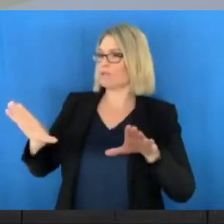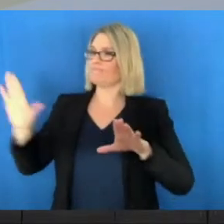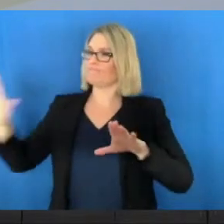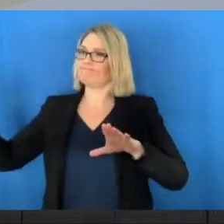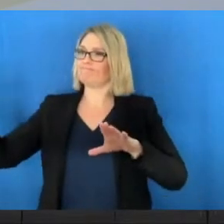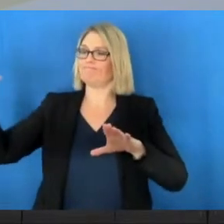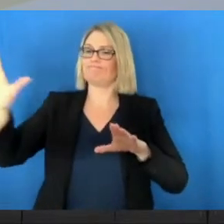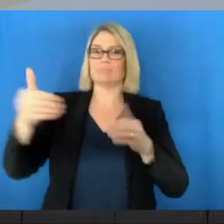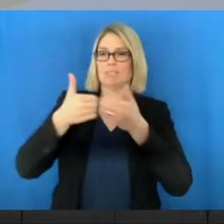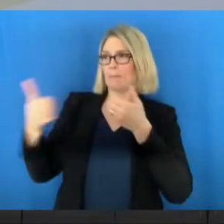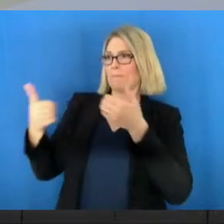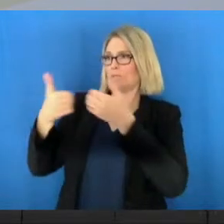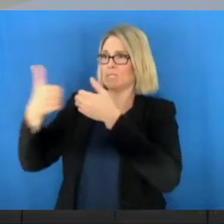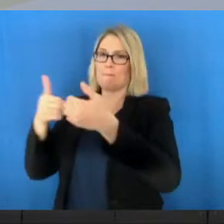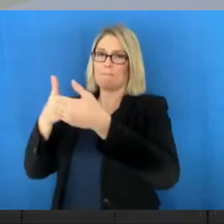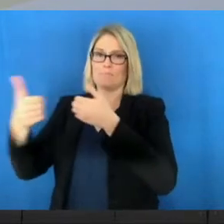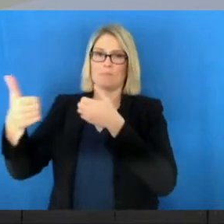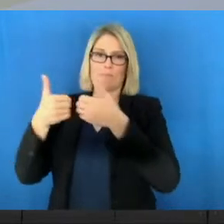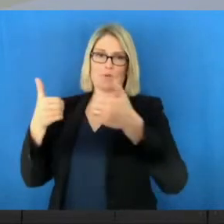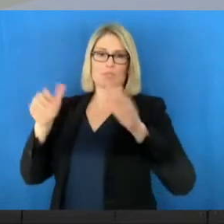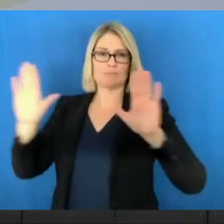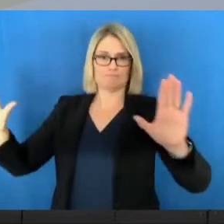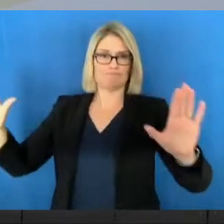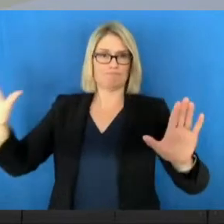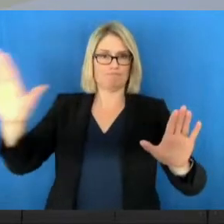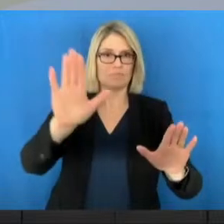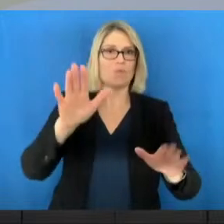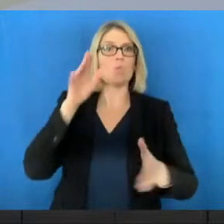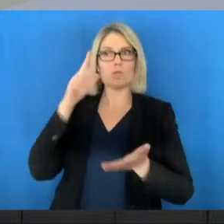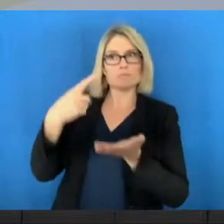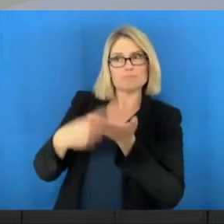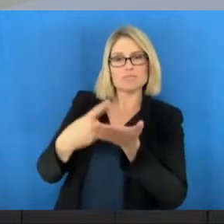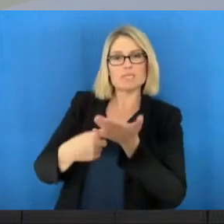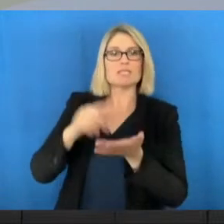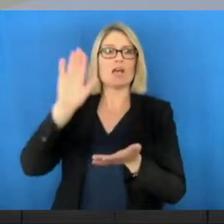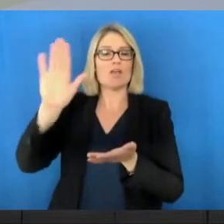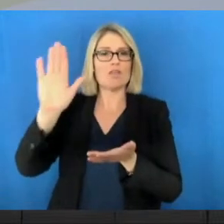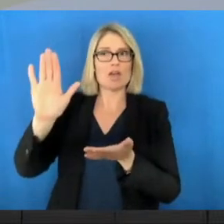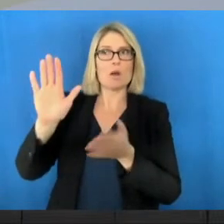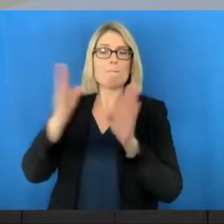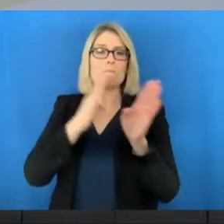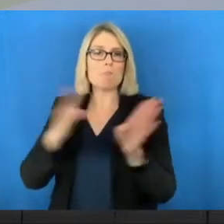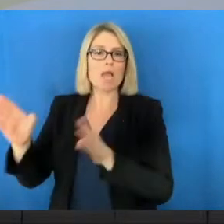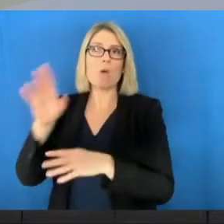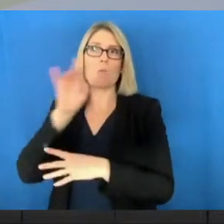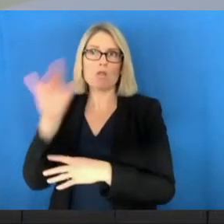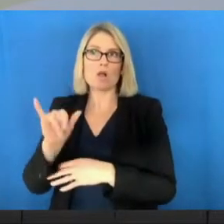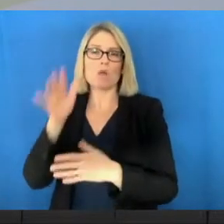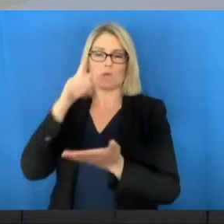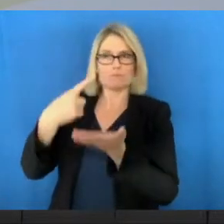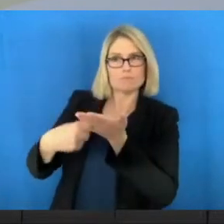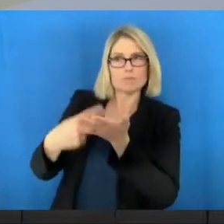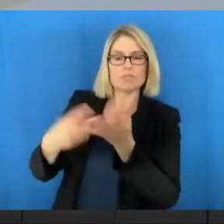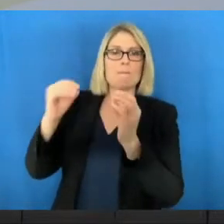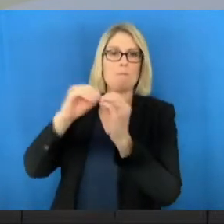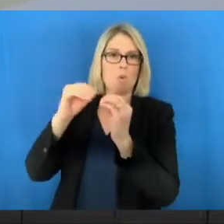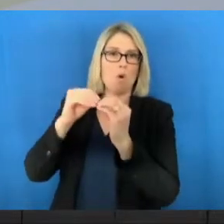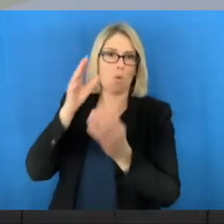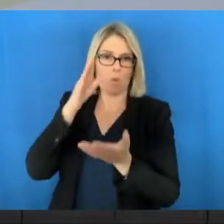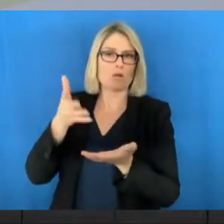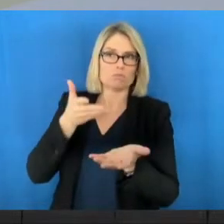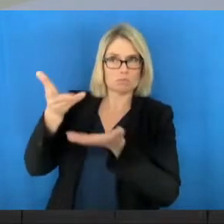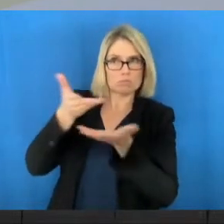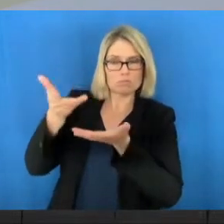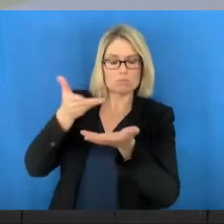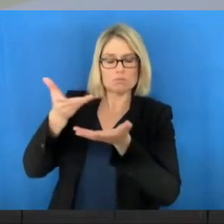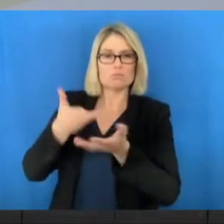we would be looking to talk to them and look at their plans again as to